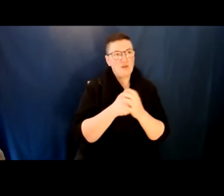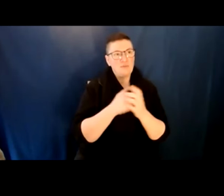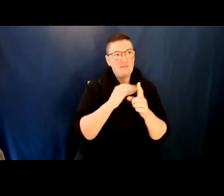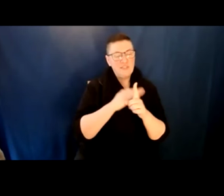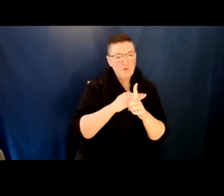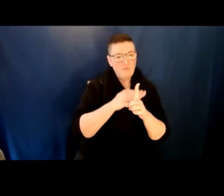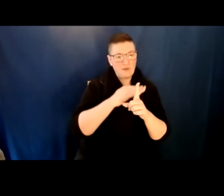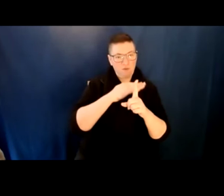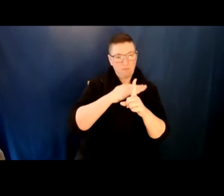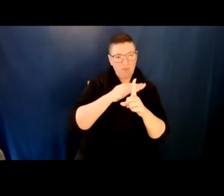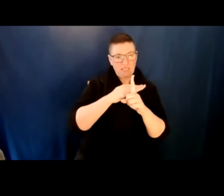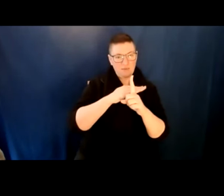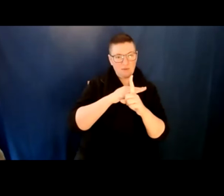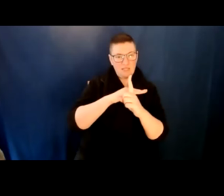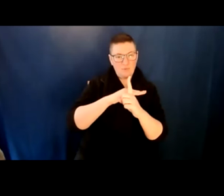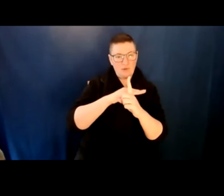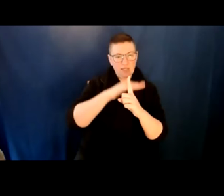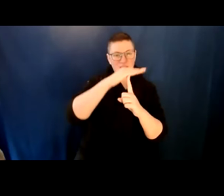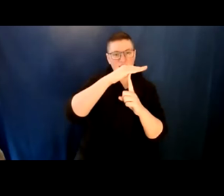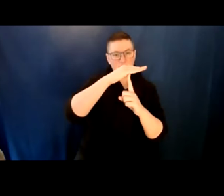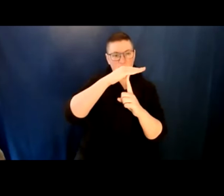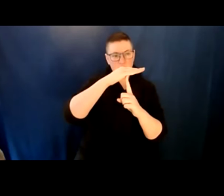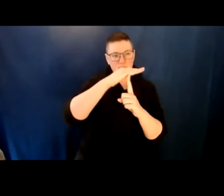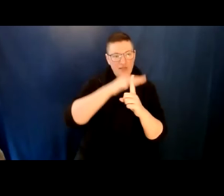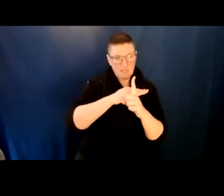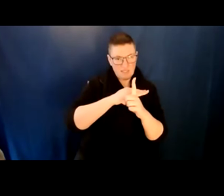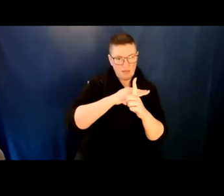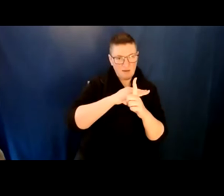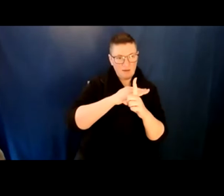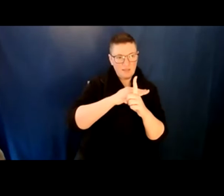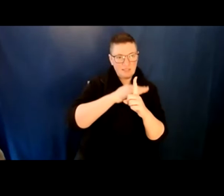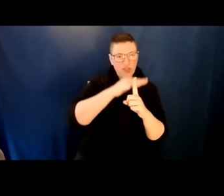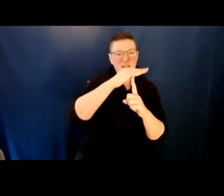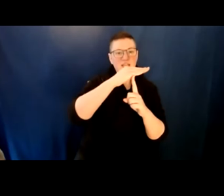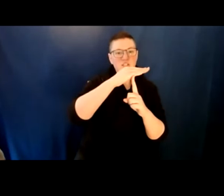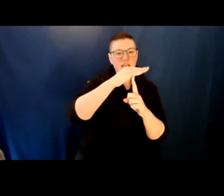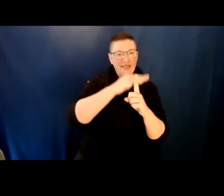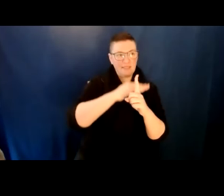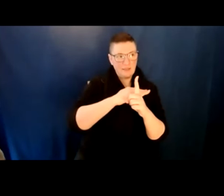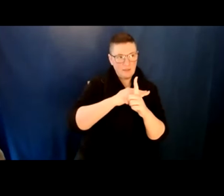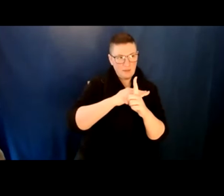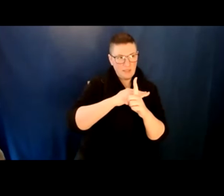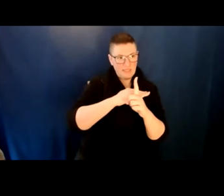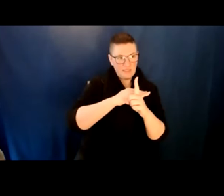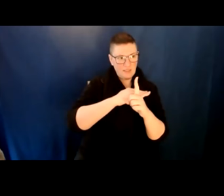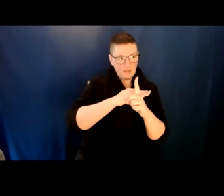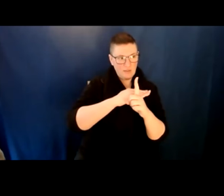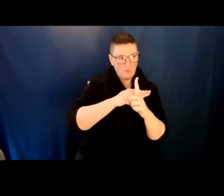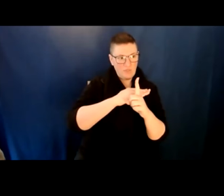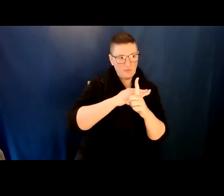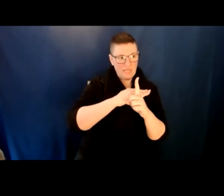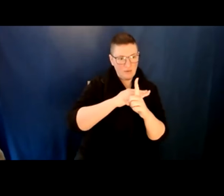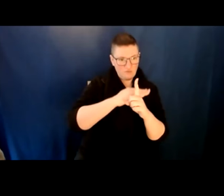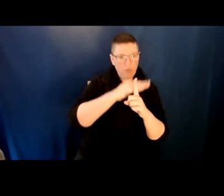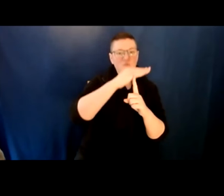in terms of its movement from this point to this point. So this is a change, and